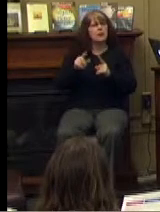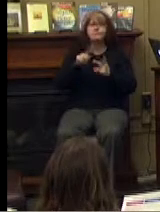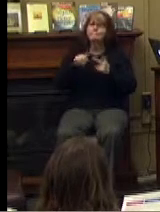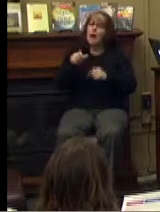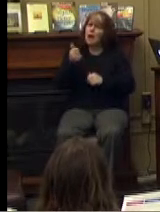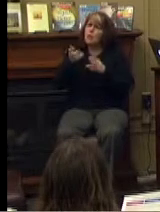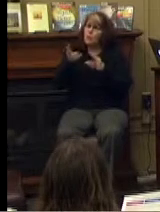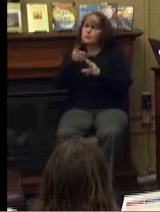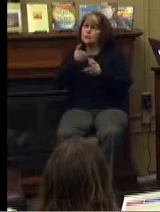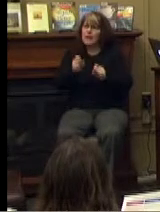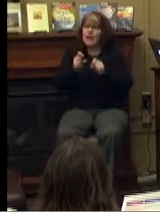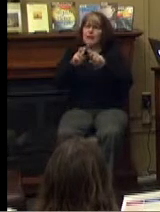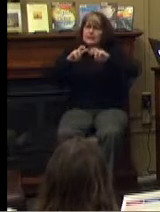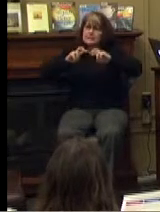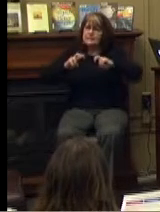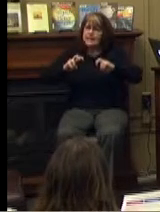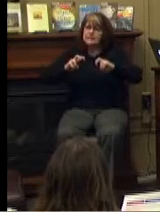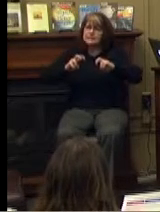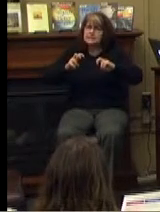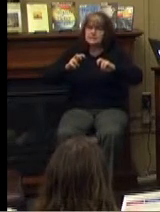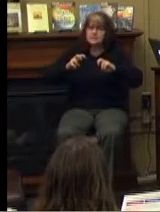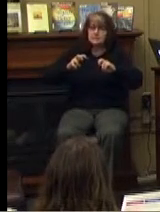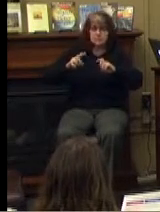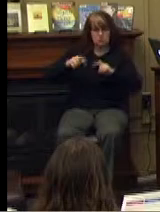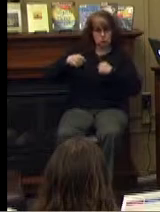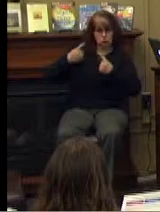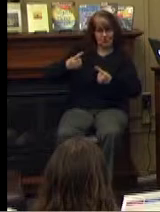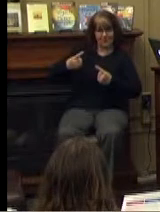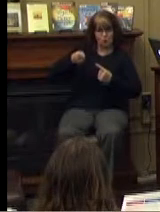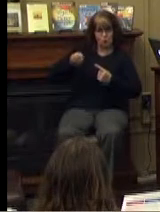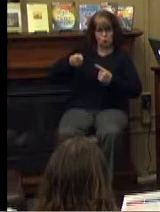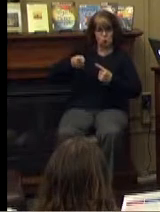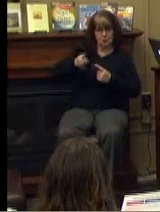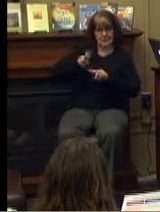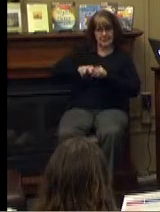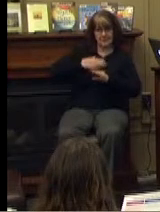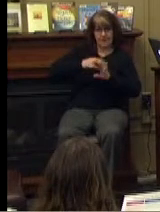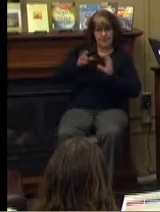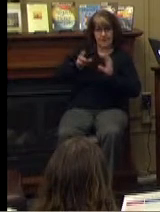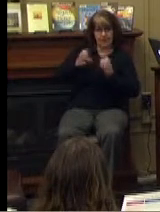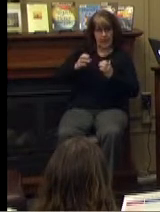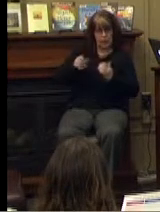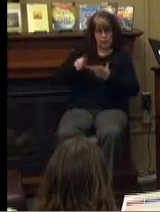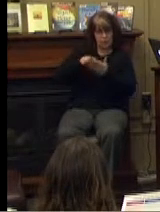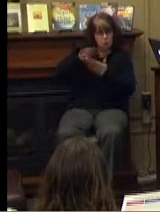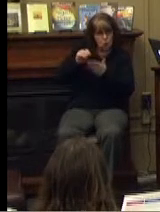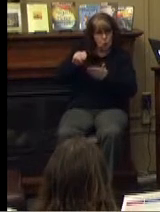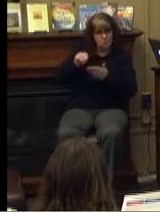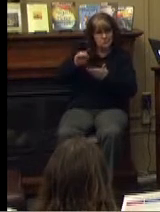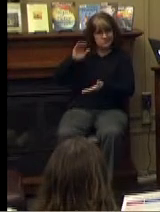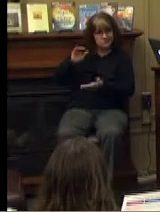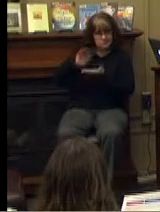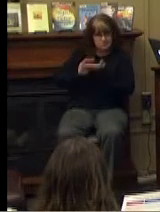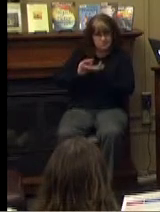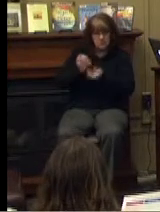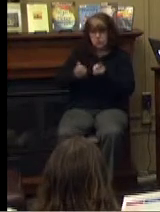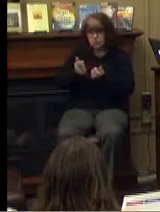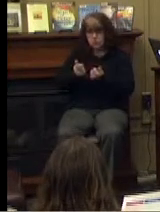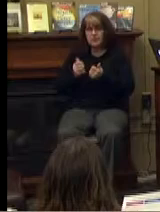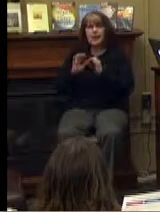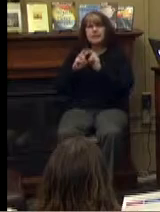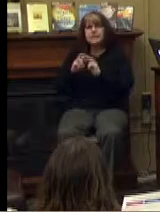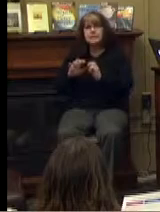how great somebody is doing, how they're understanding what it is that you're teaching? Those are some of the things to explore. Who says that we